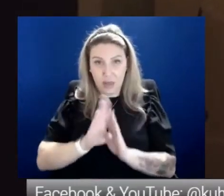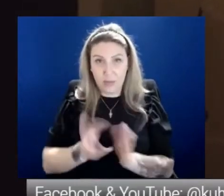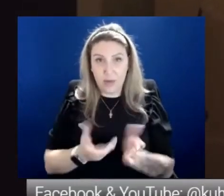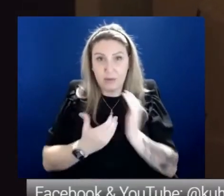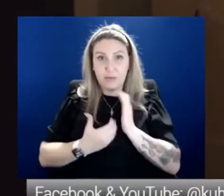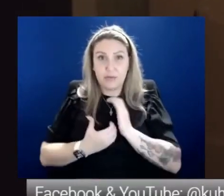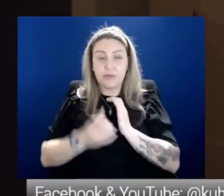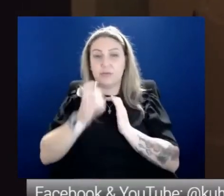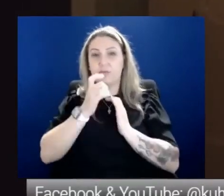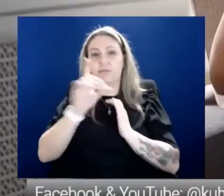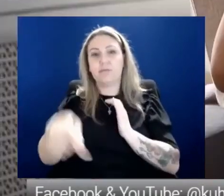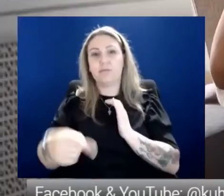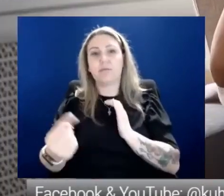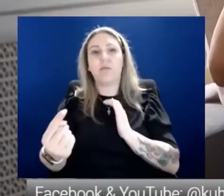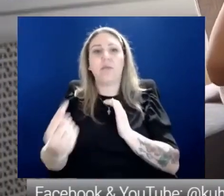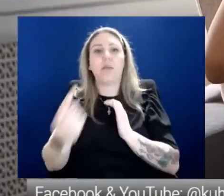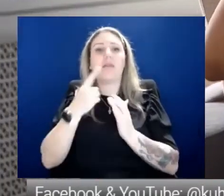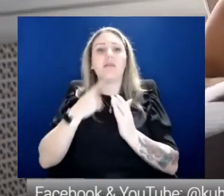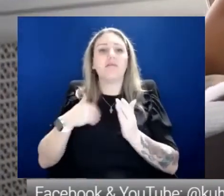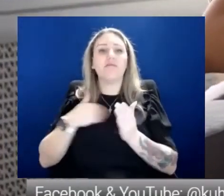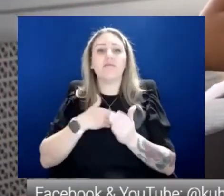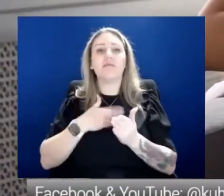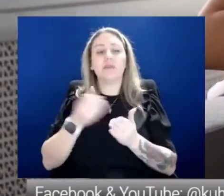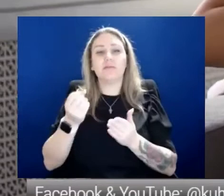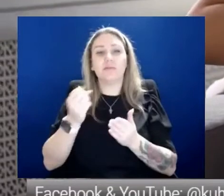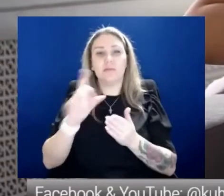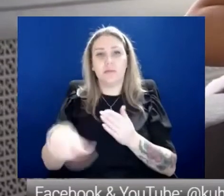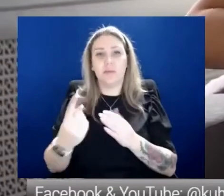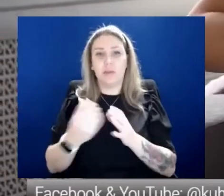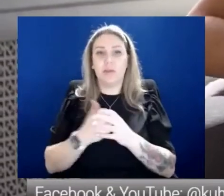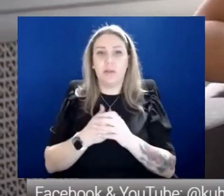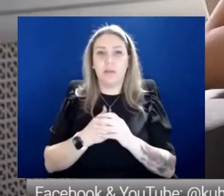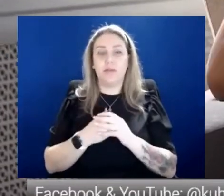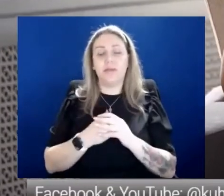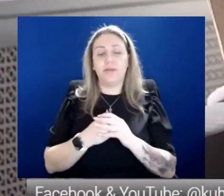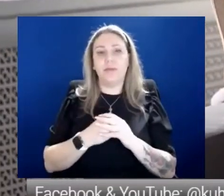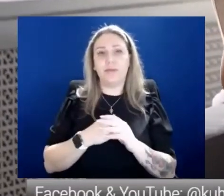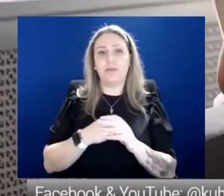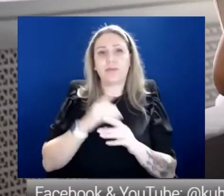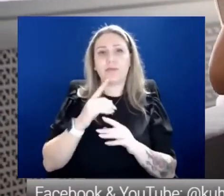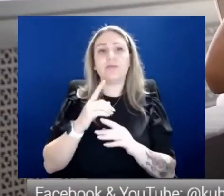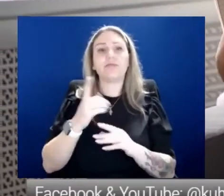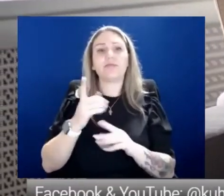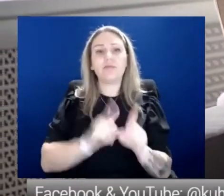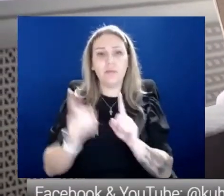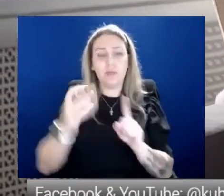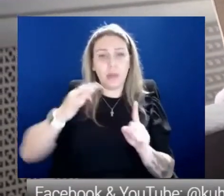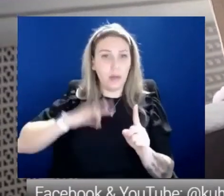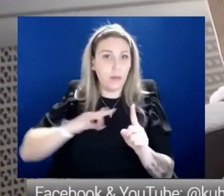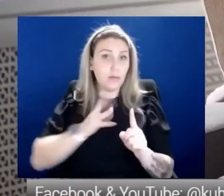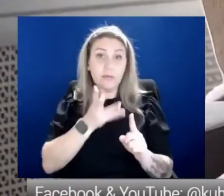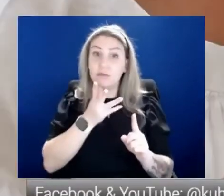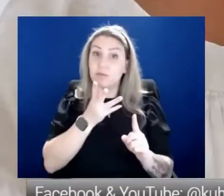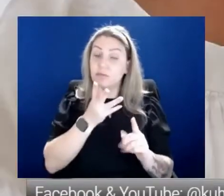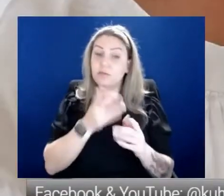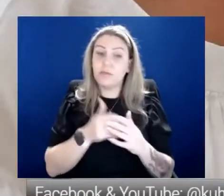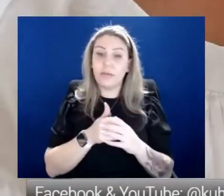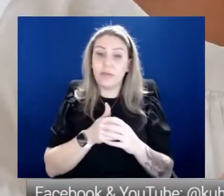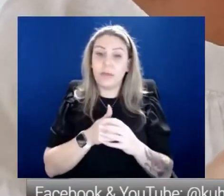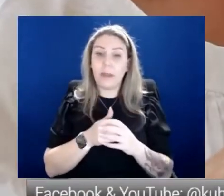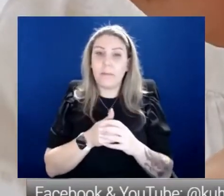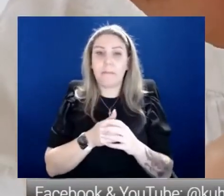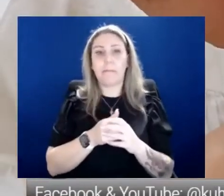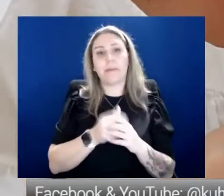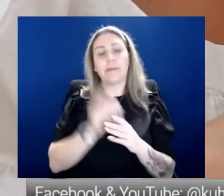the benefit of breast milk alone. There's also the benefit for mom that she is going to protect